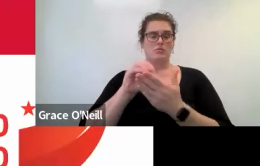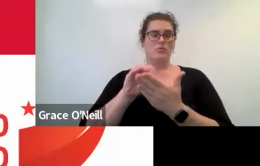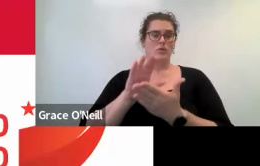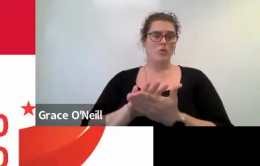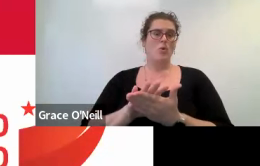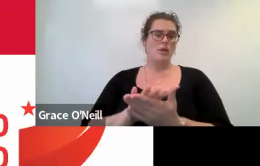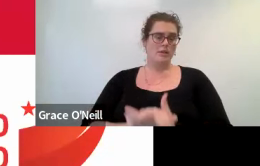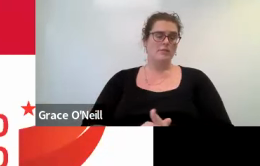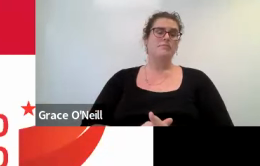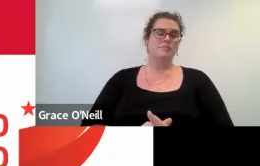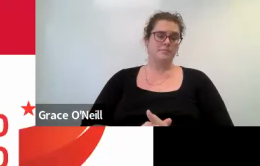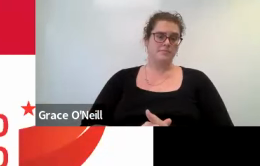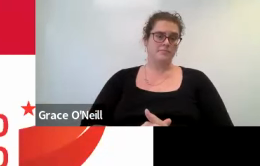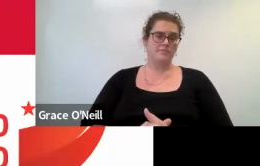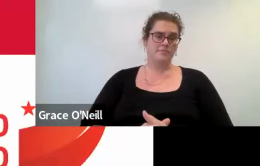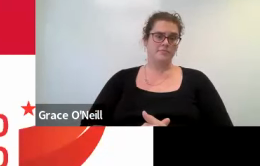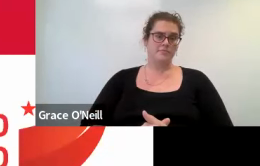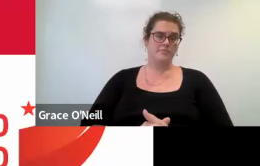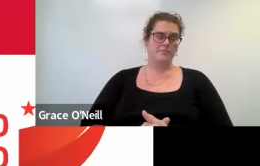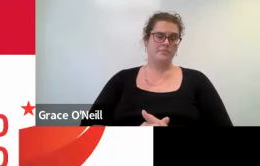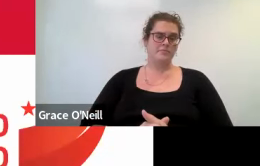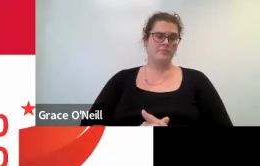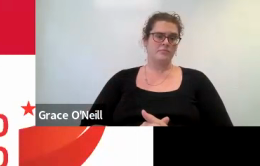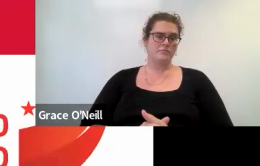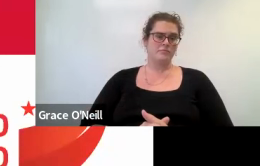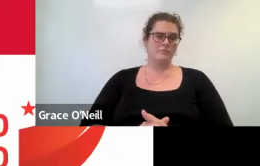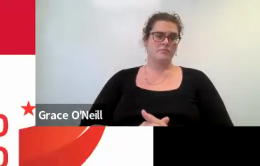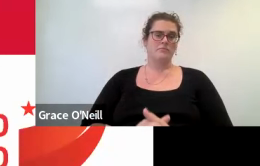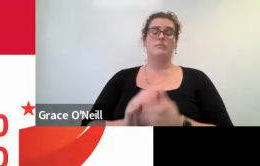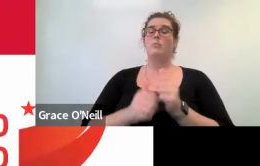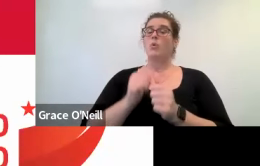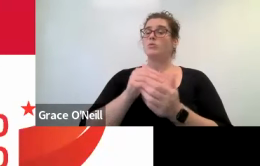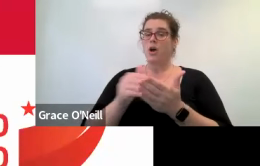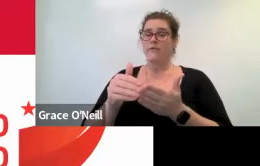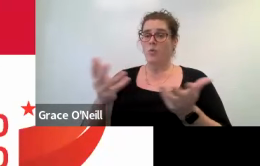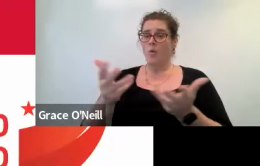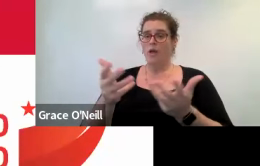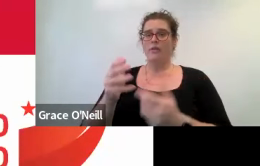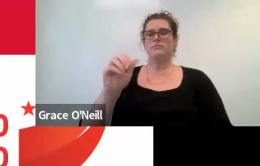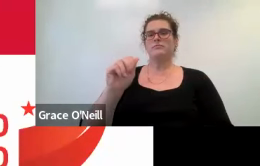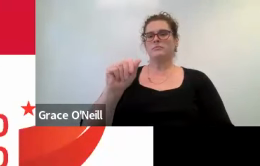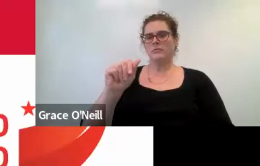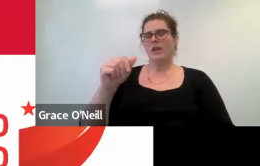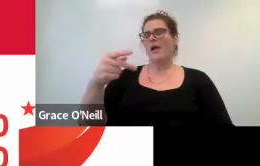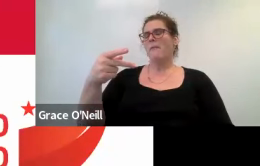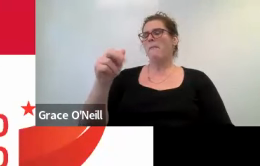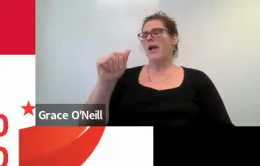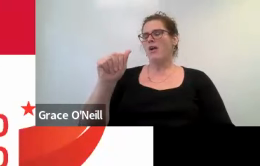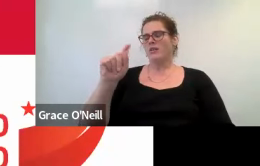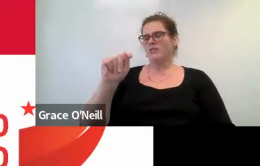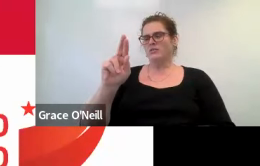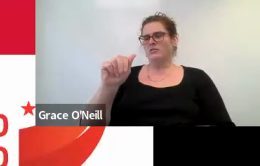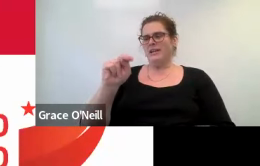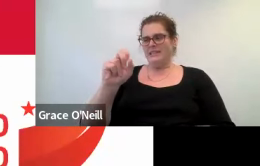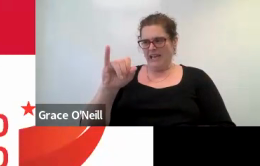Over 81 unique responses were voiced. The most frequently reported methods were ADA, air transportation, public